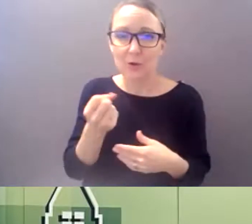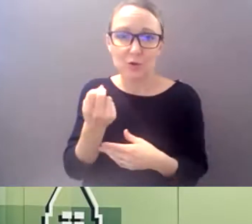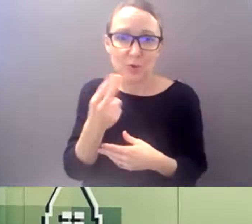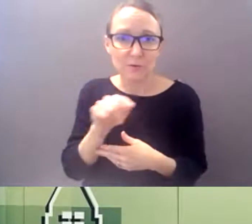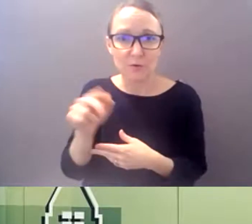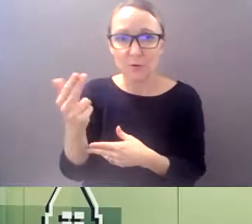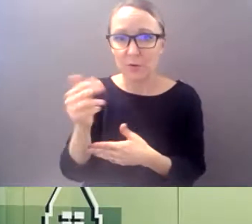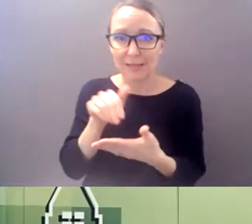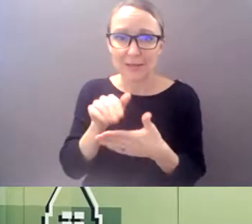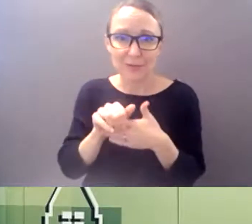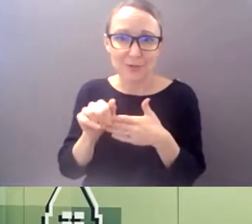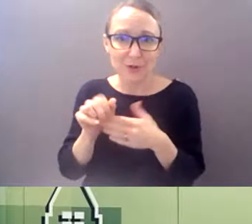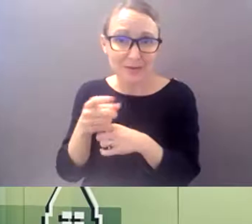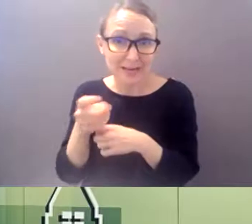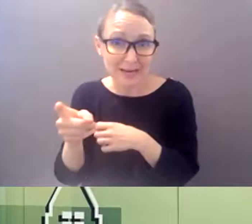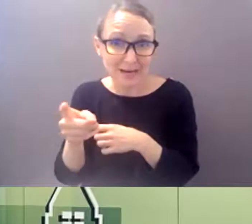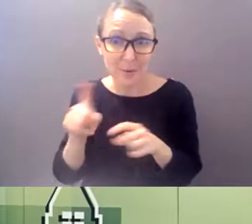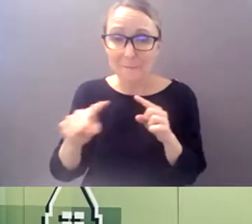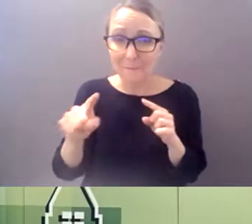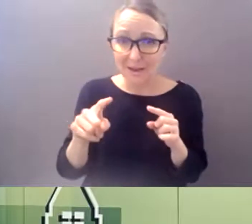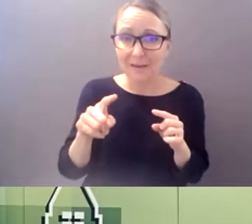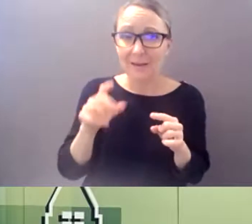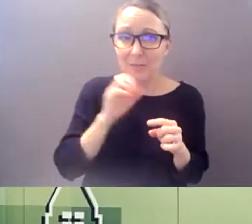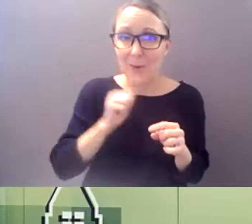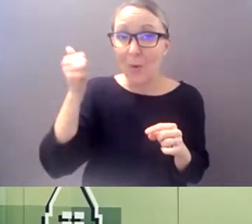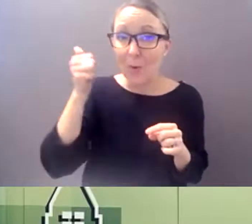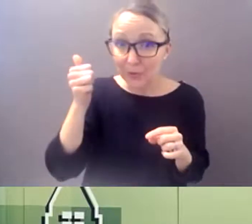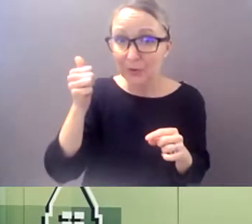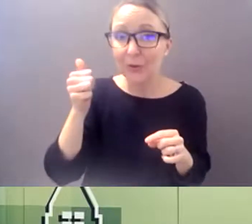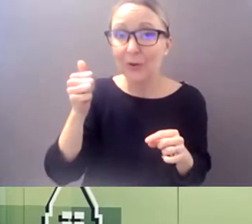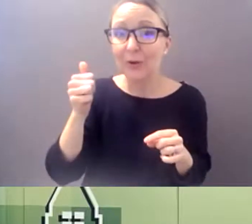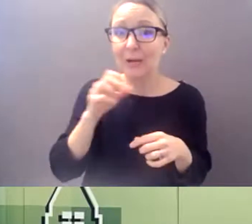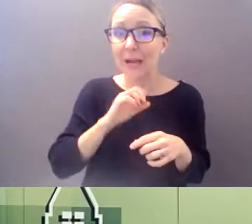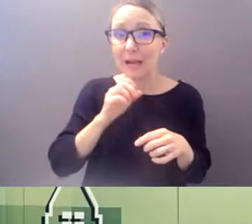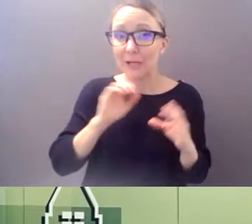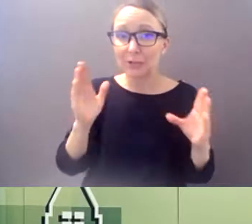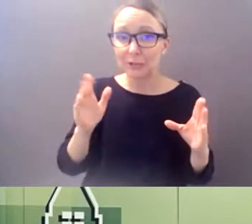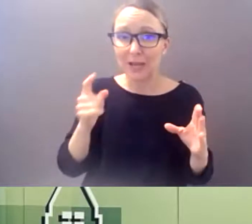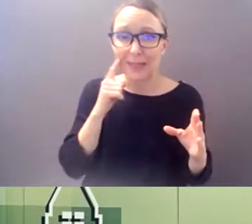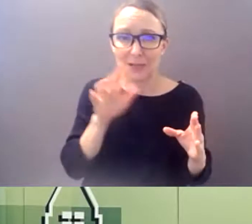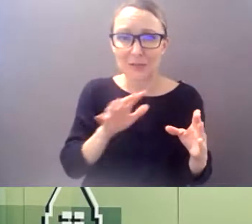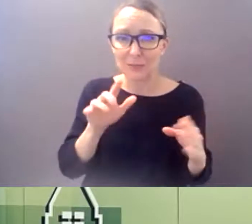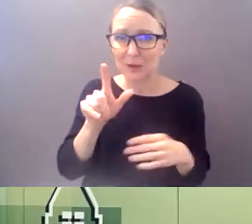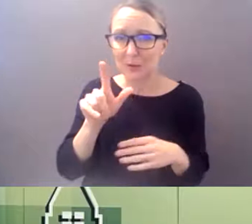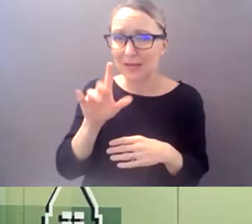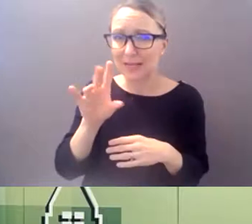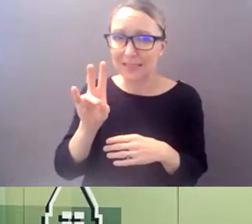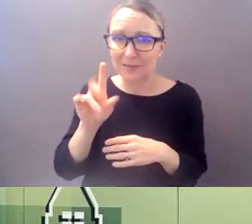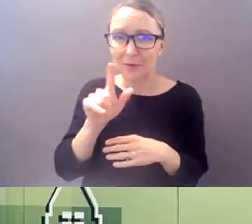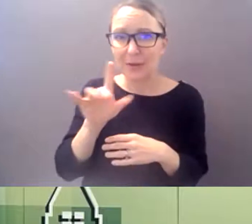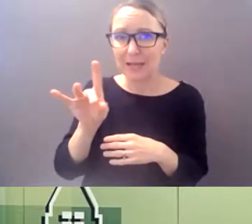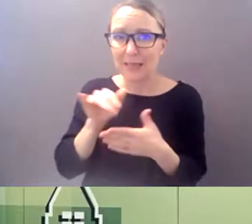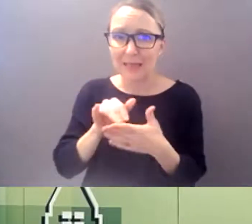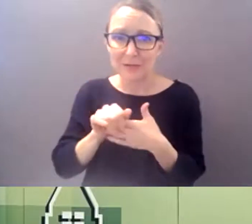I think it's important to note what the elder index tells us is what I think is just over $27,000,